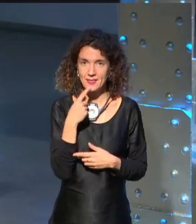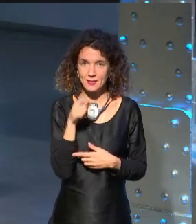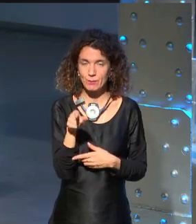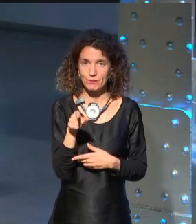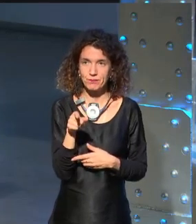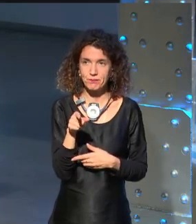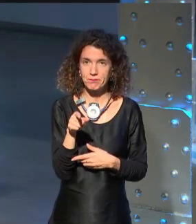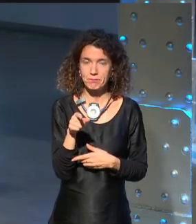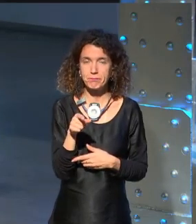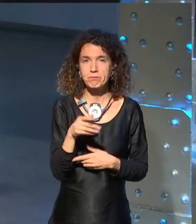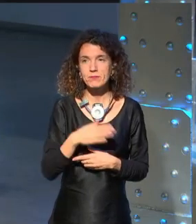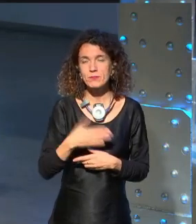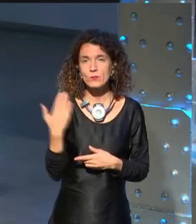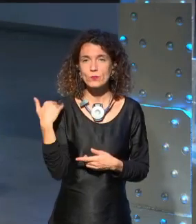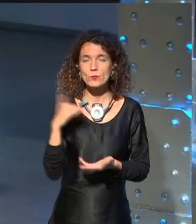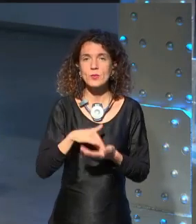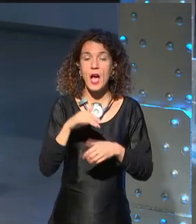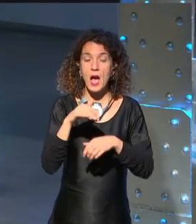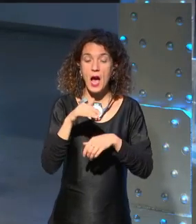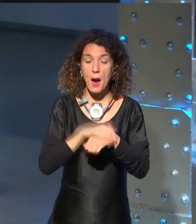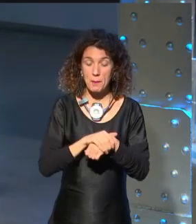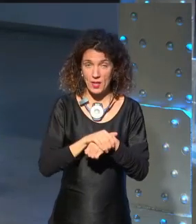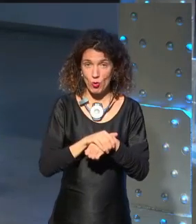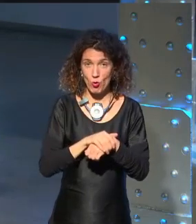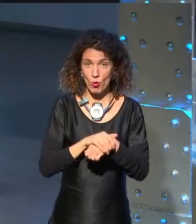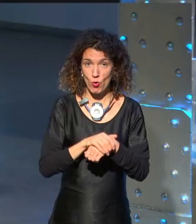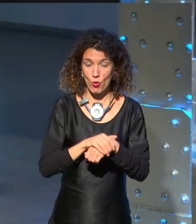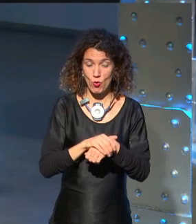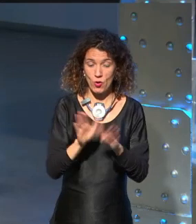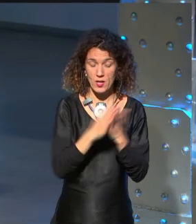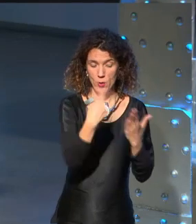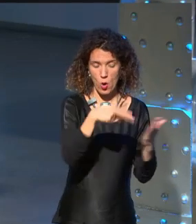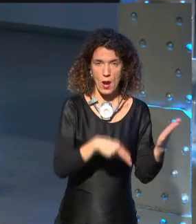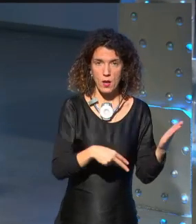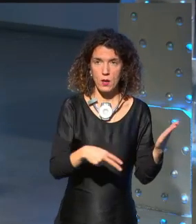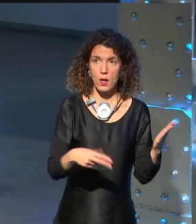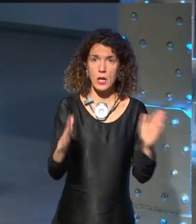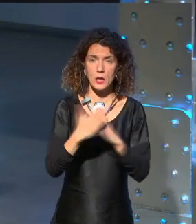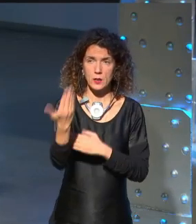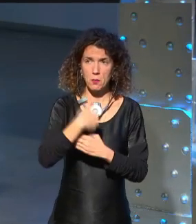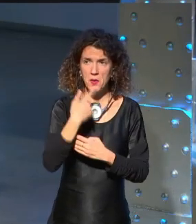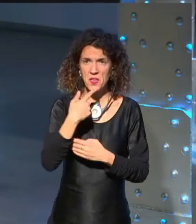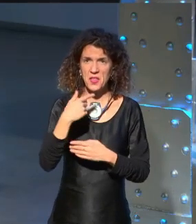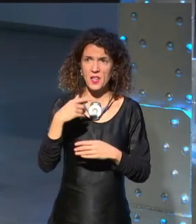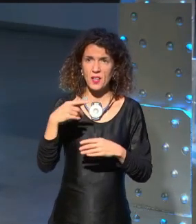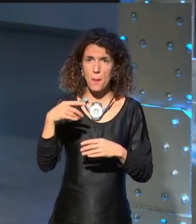who read the books come into the house and say, "Oh, Madeline is you."